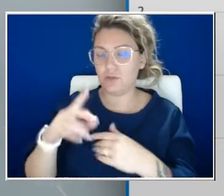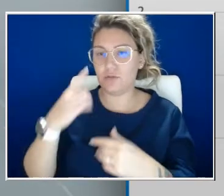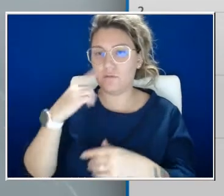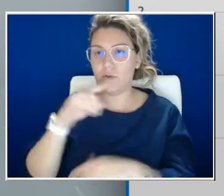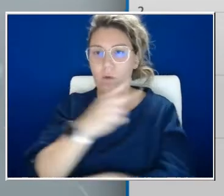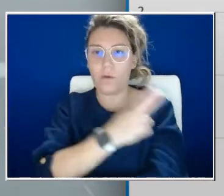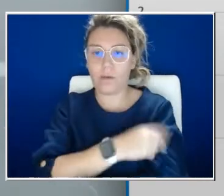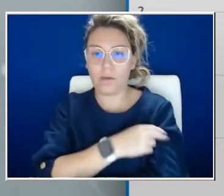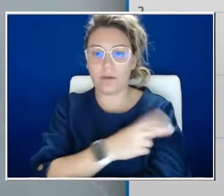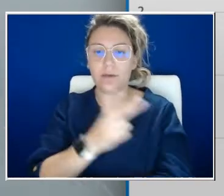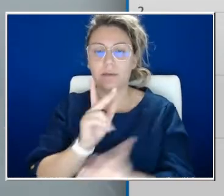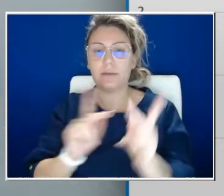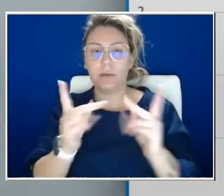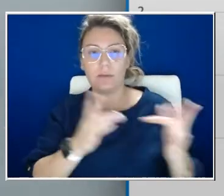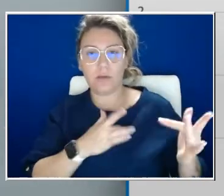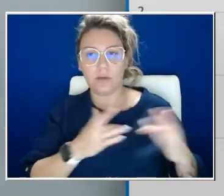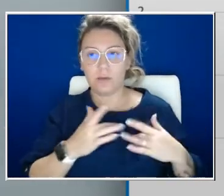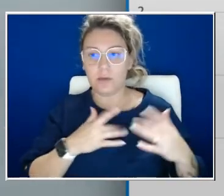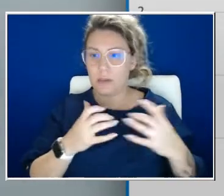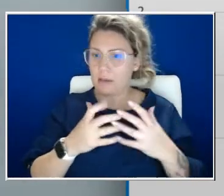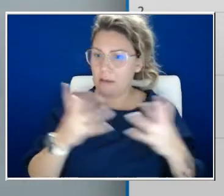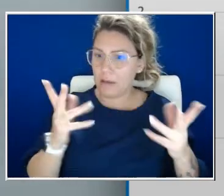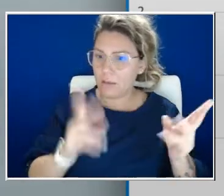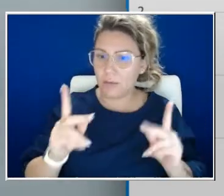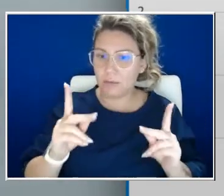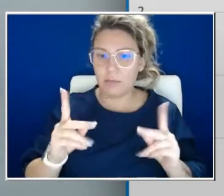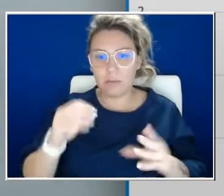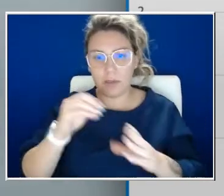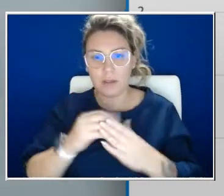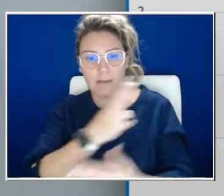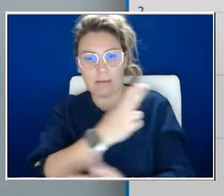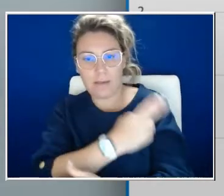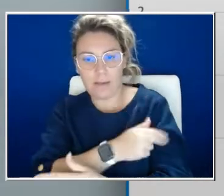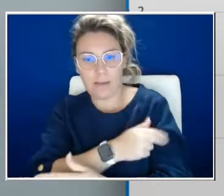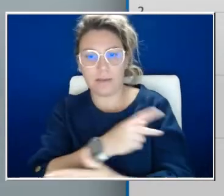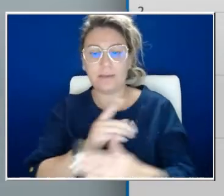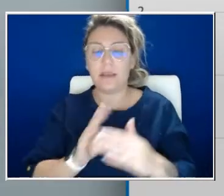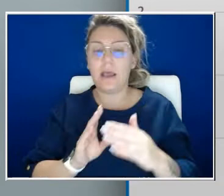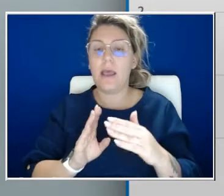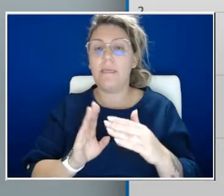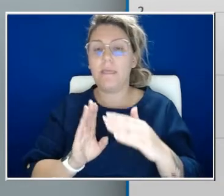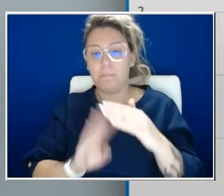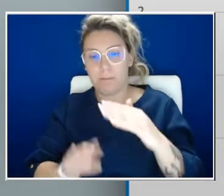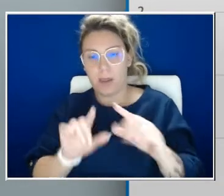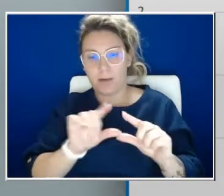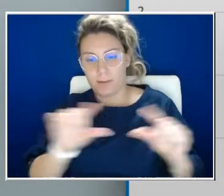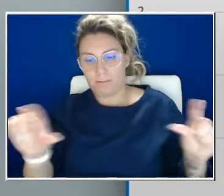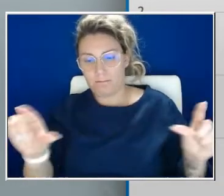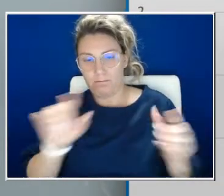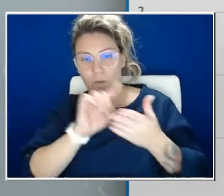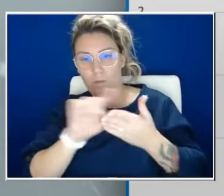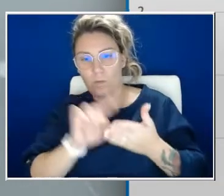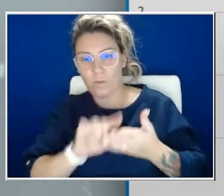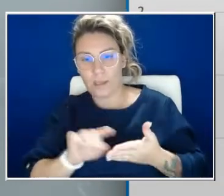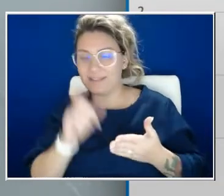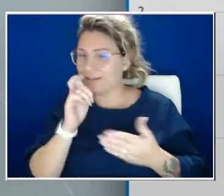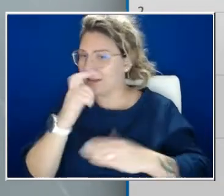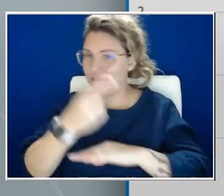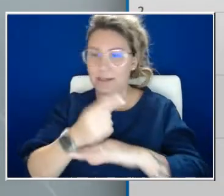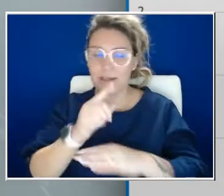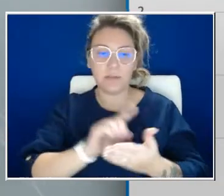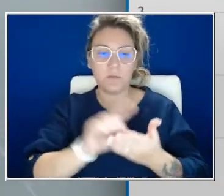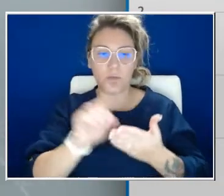been concerned about how many people do you have in the hospital. And again, at the bottom, you have the weeks. It isn't by days, but it's by weeks. And you can just